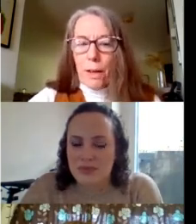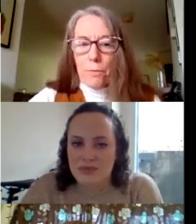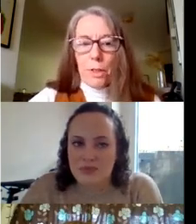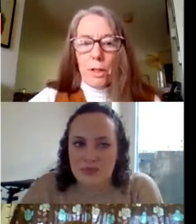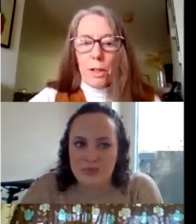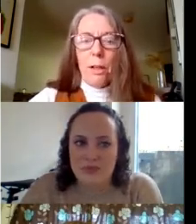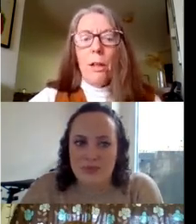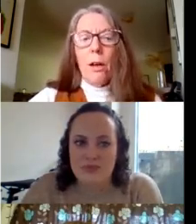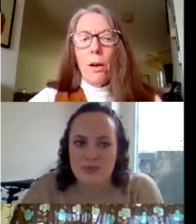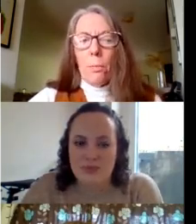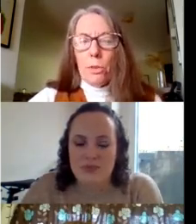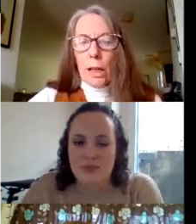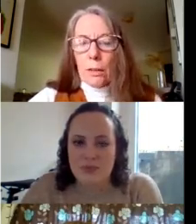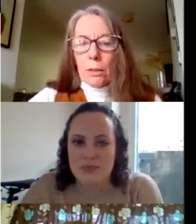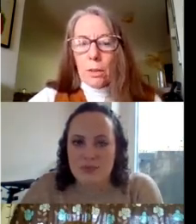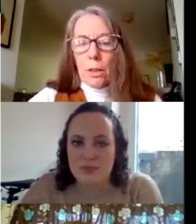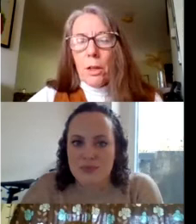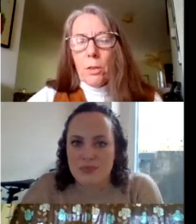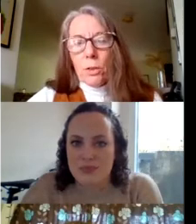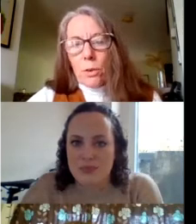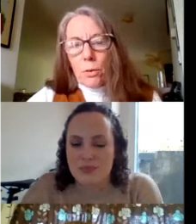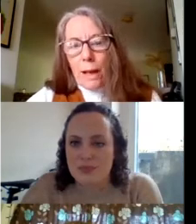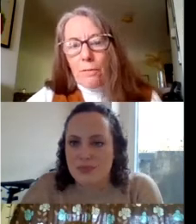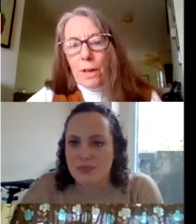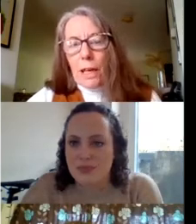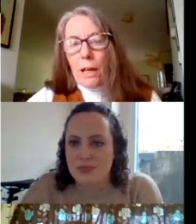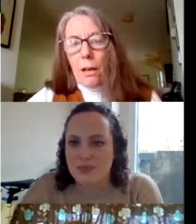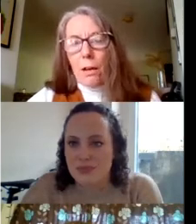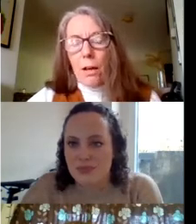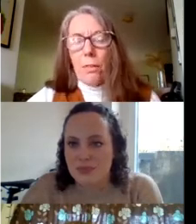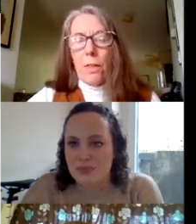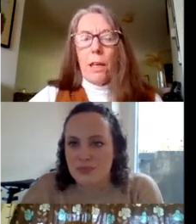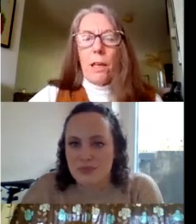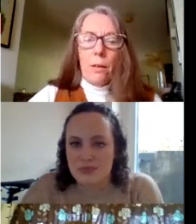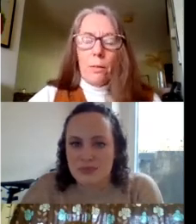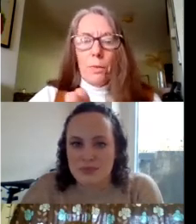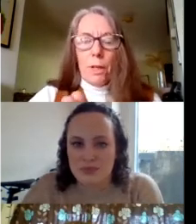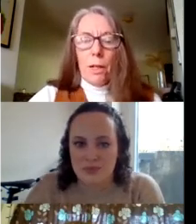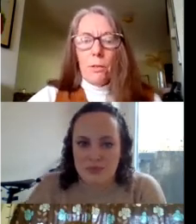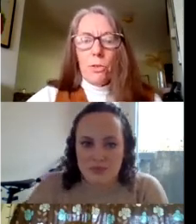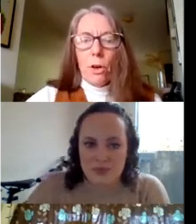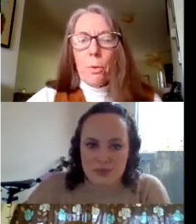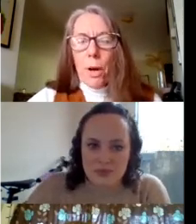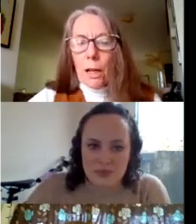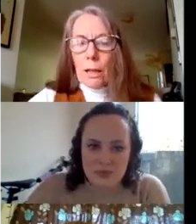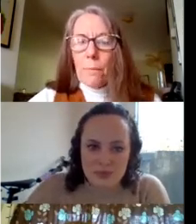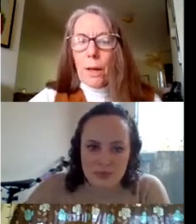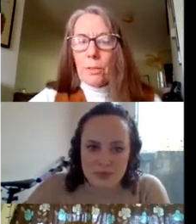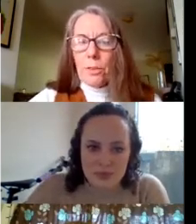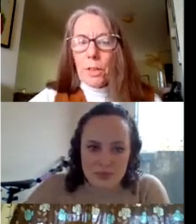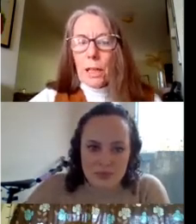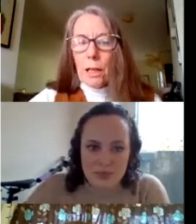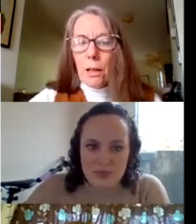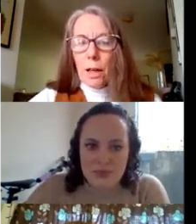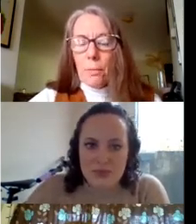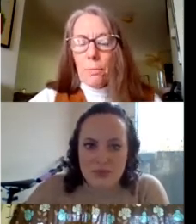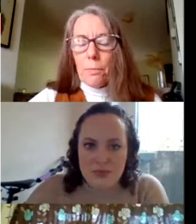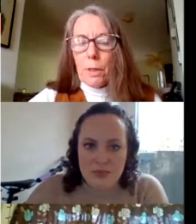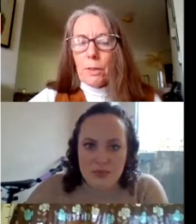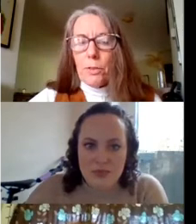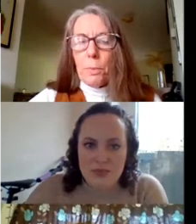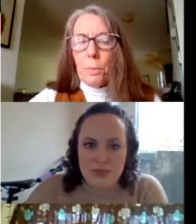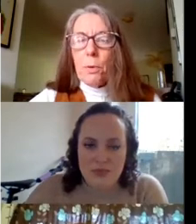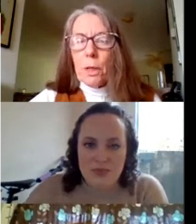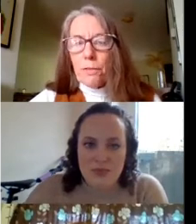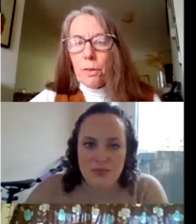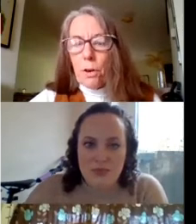of everyday objects. So we have here at the top right, that's